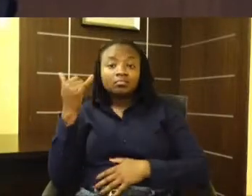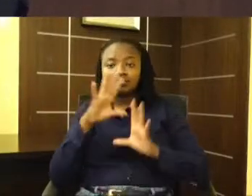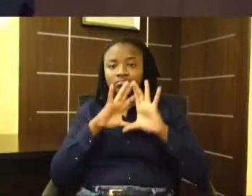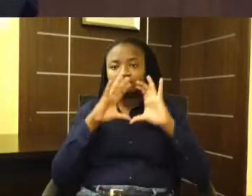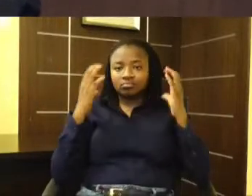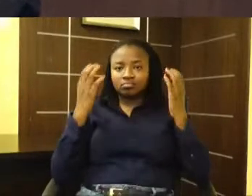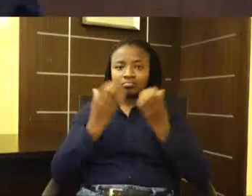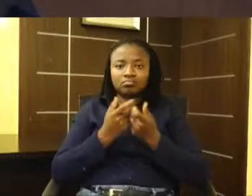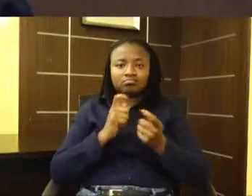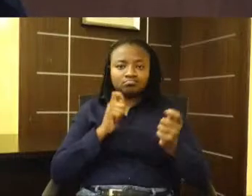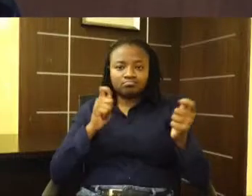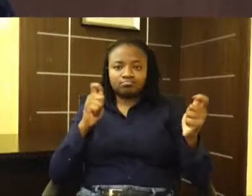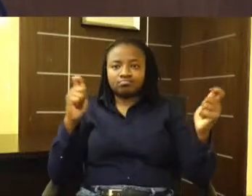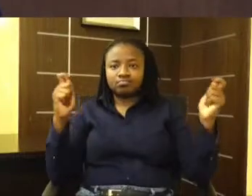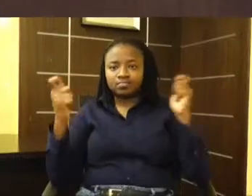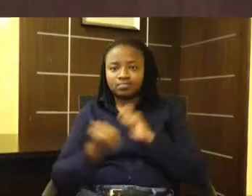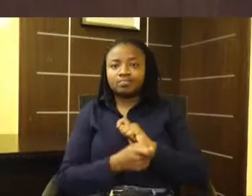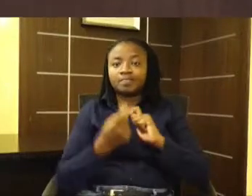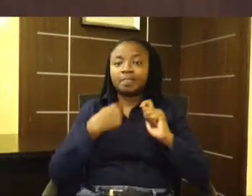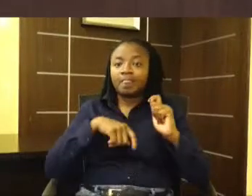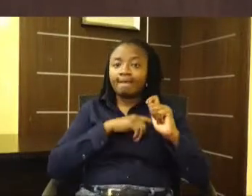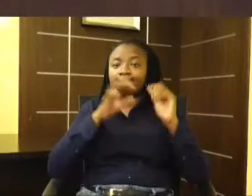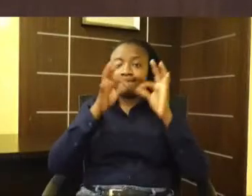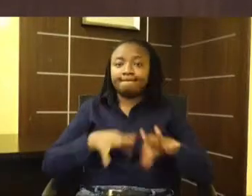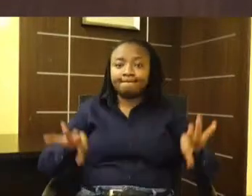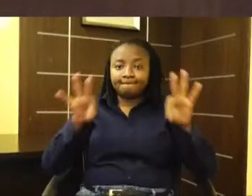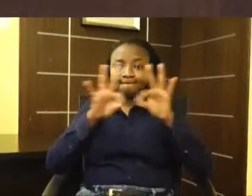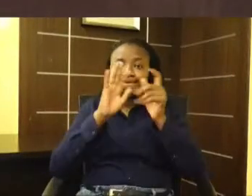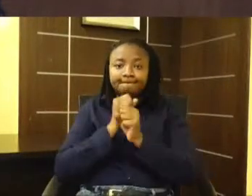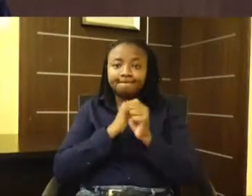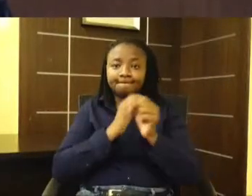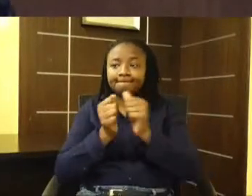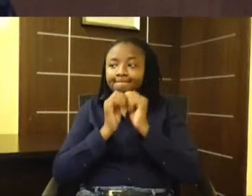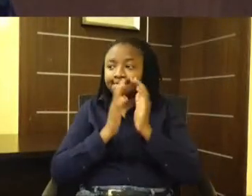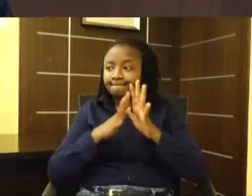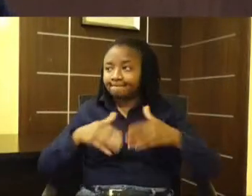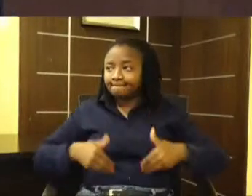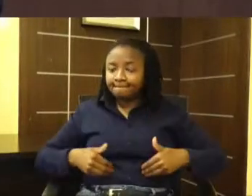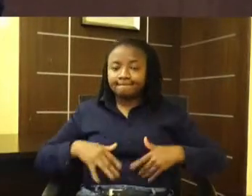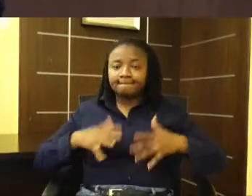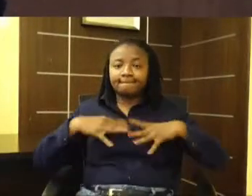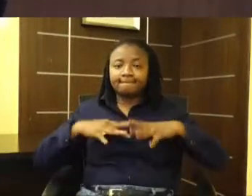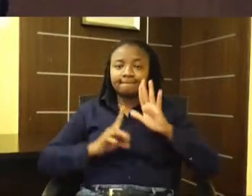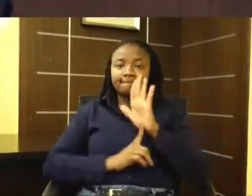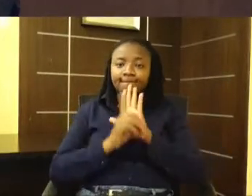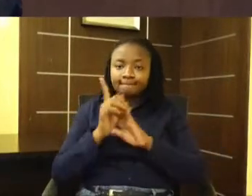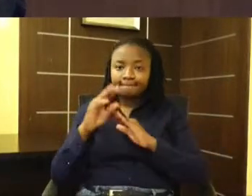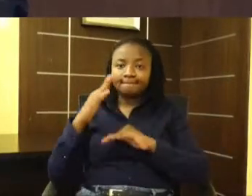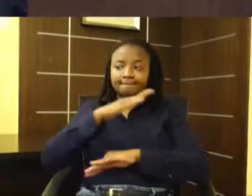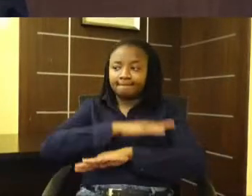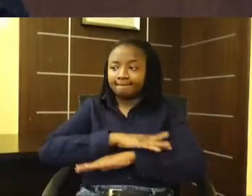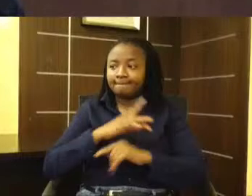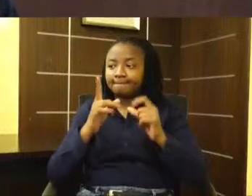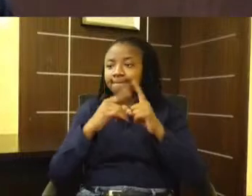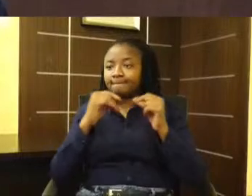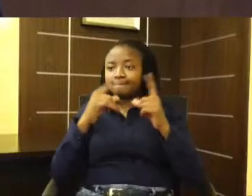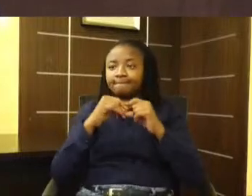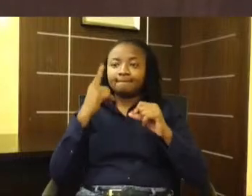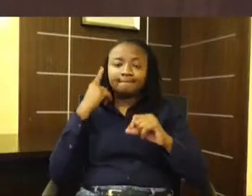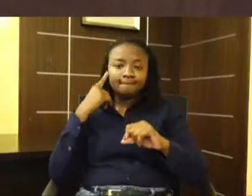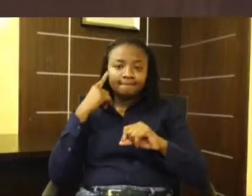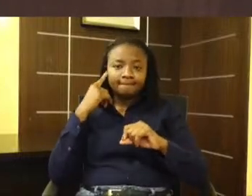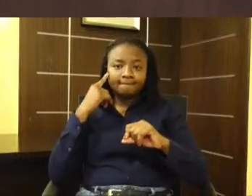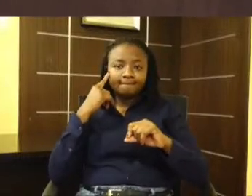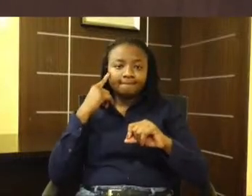young people to develop messages and platforms that are relevant to them now and moving forward.